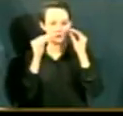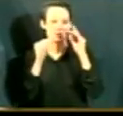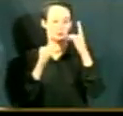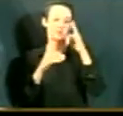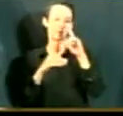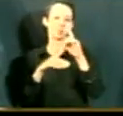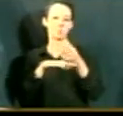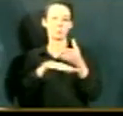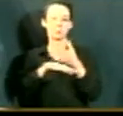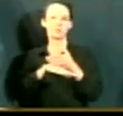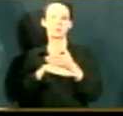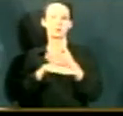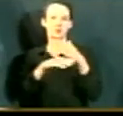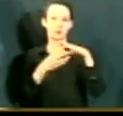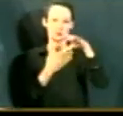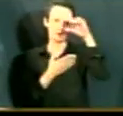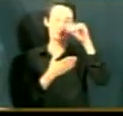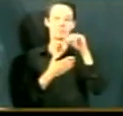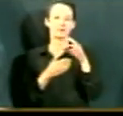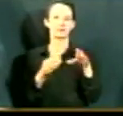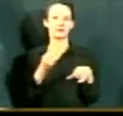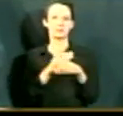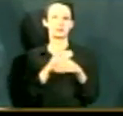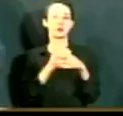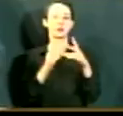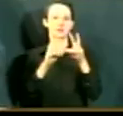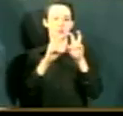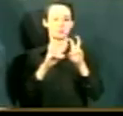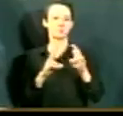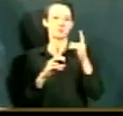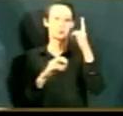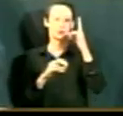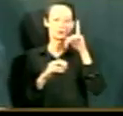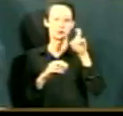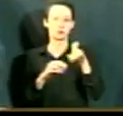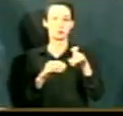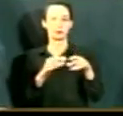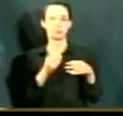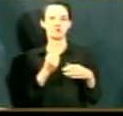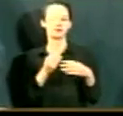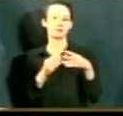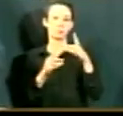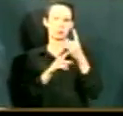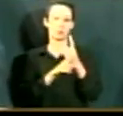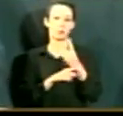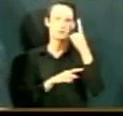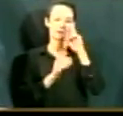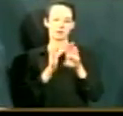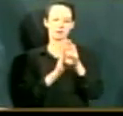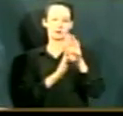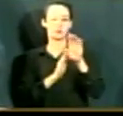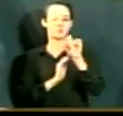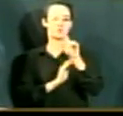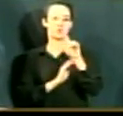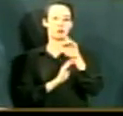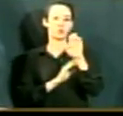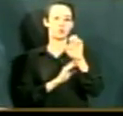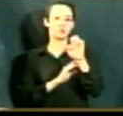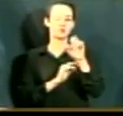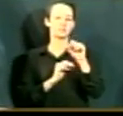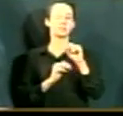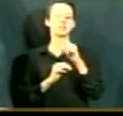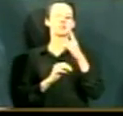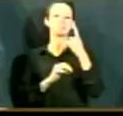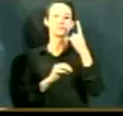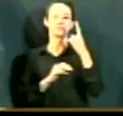those methods of assessment should be appropriate to the developmental status and experiences of young children, and they